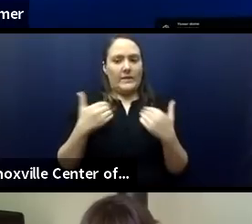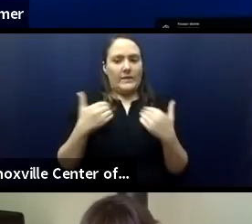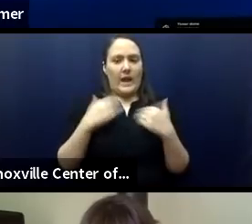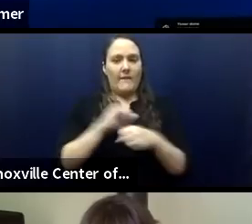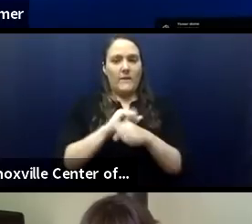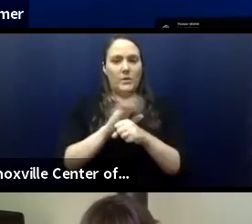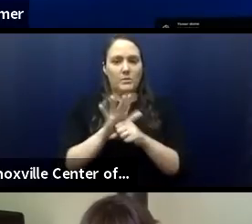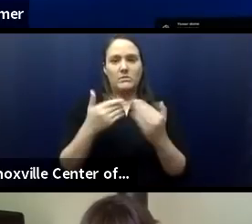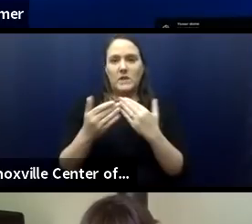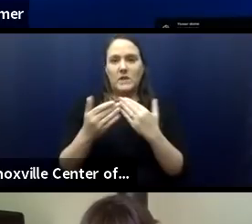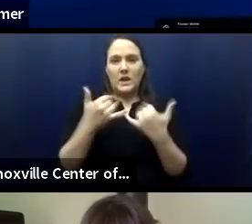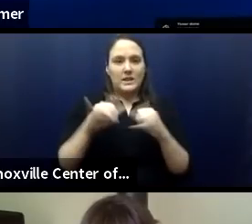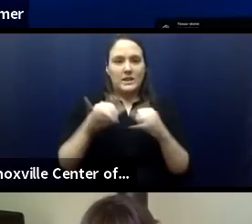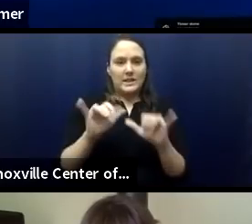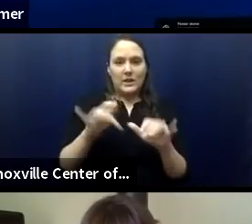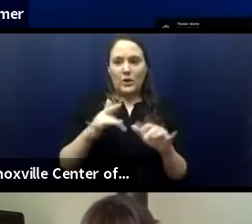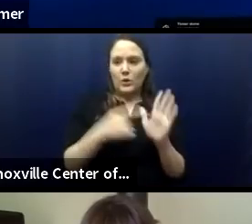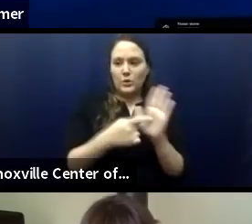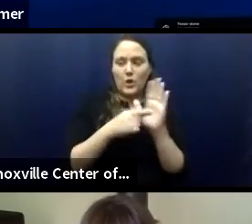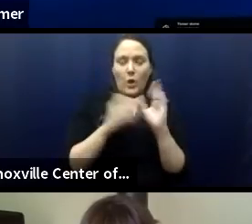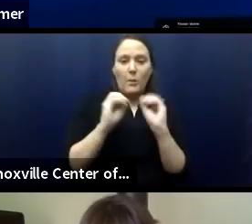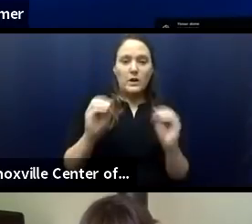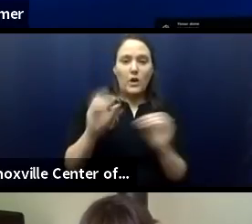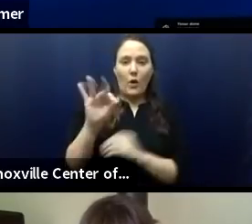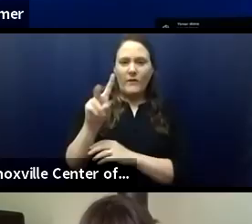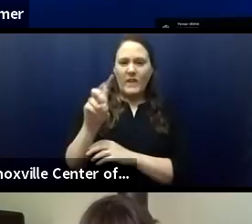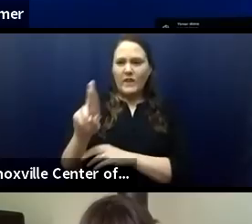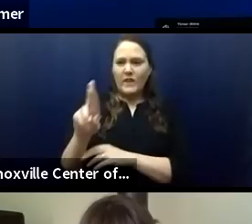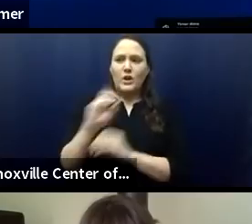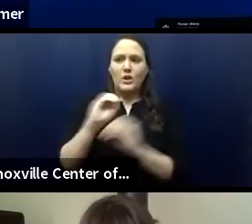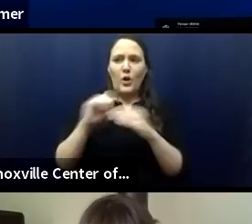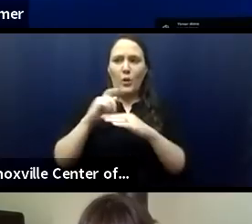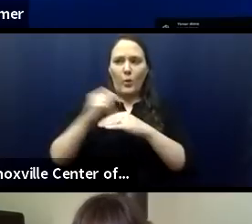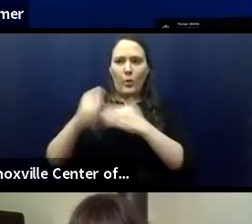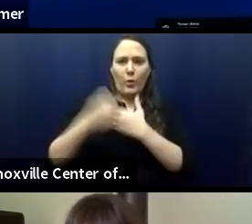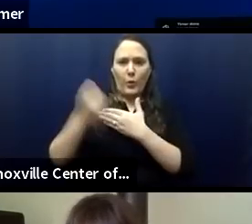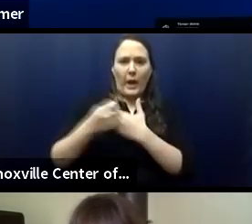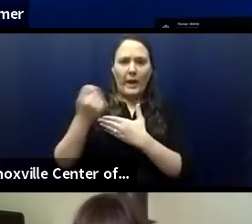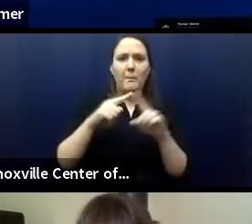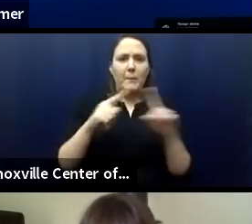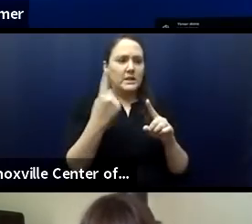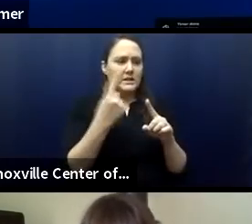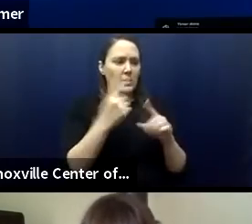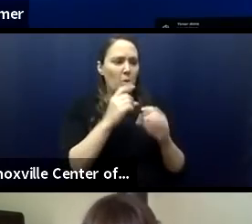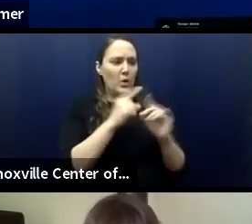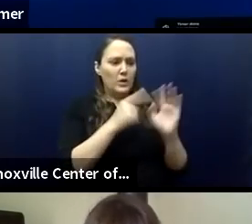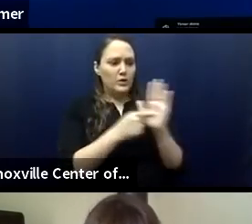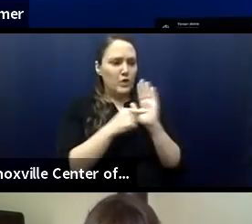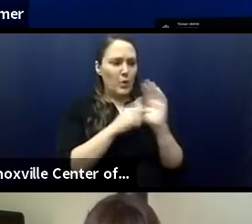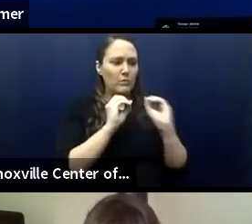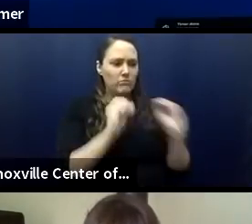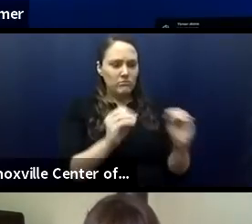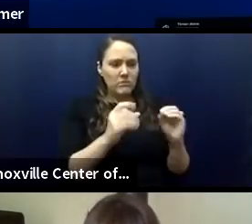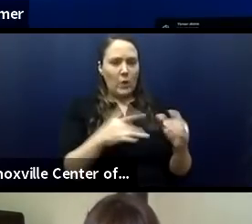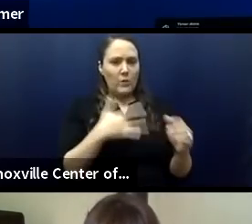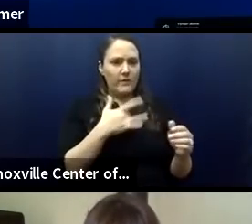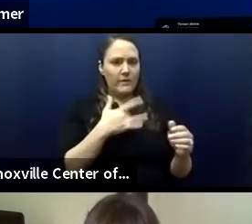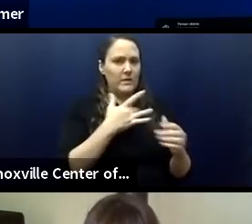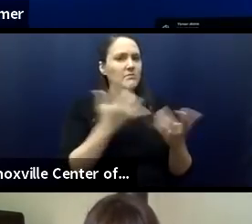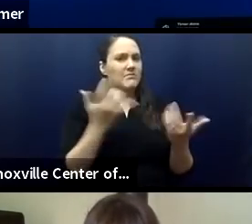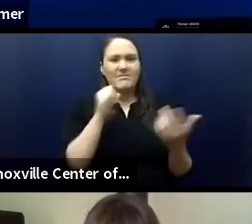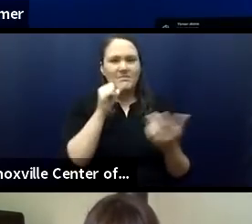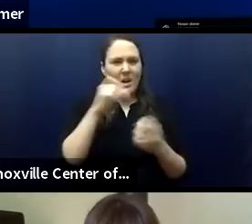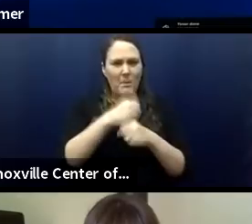still symptomatic but without a fever, are not a threat, but an asymptomatic person is. It isn't logical. Several studies have found